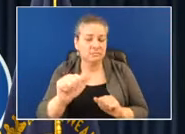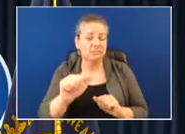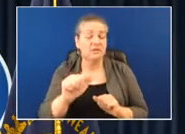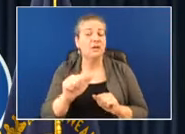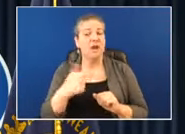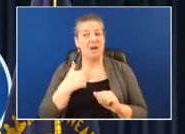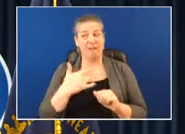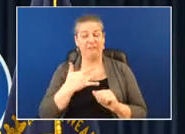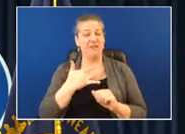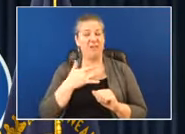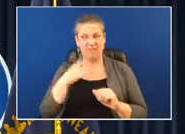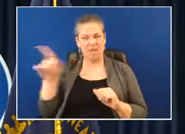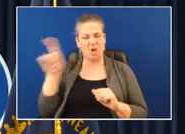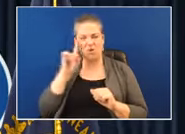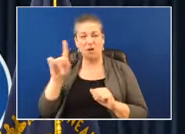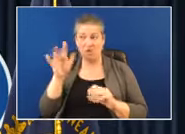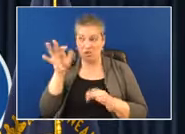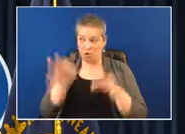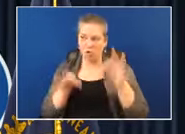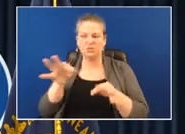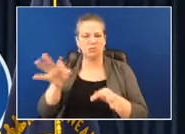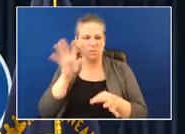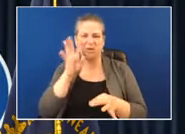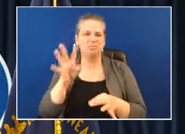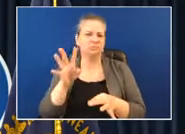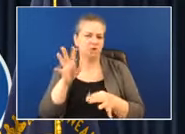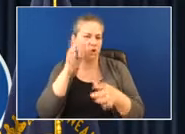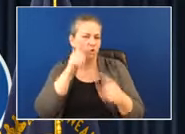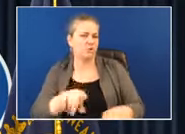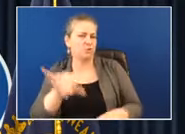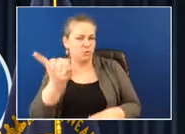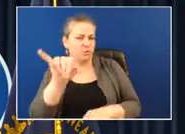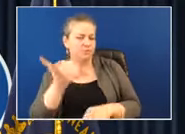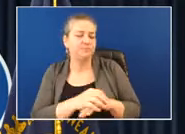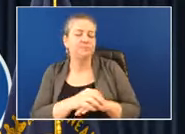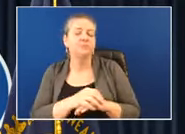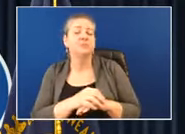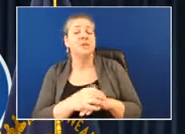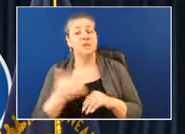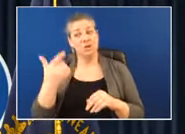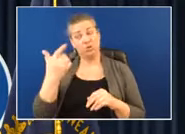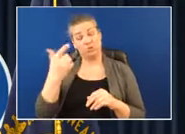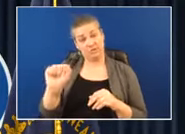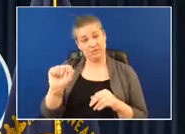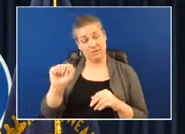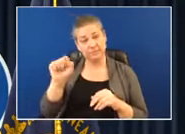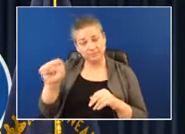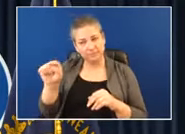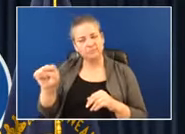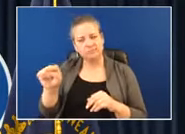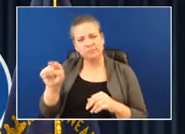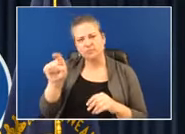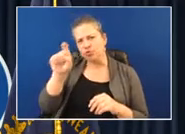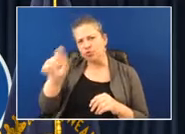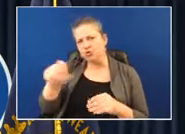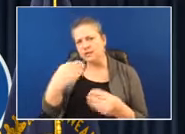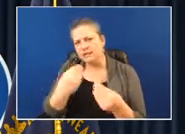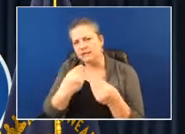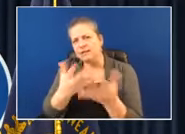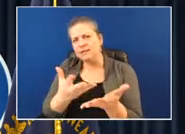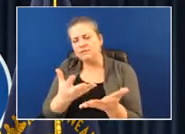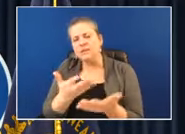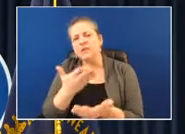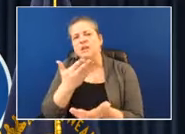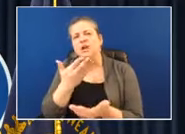is overridden. Kentucky's Constitution makes it clear the General Assembly shall, by appropriate legislation, provide for an efficient system